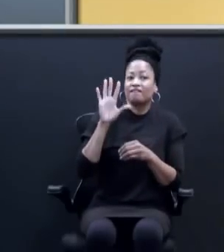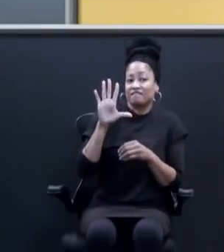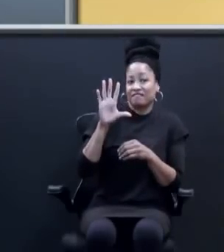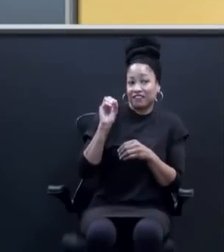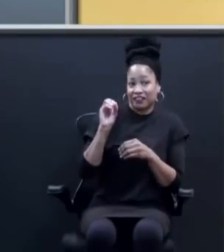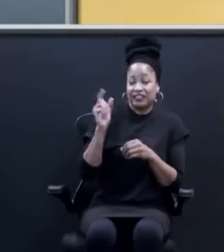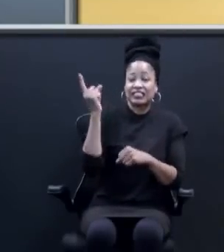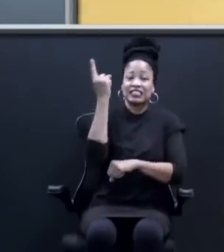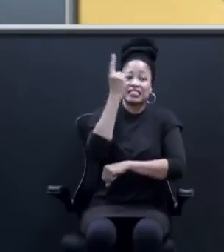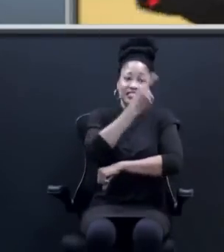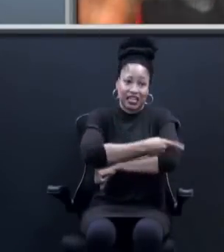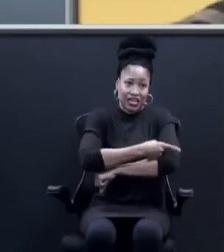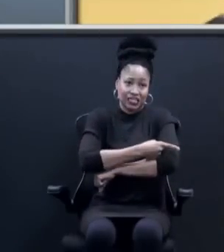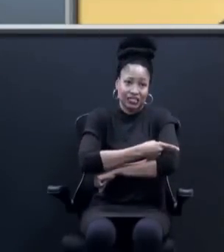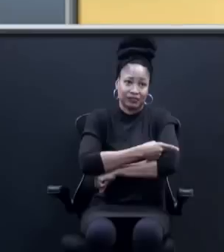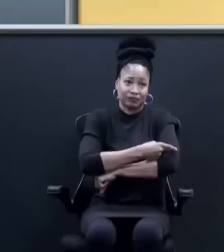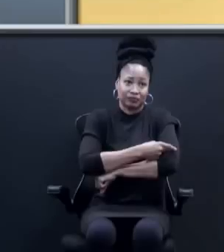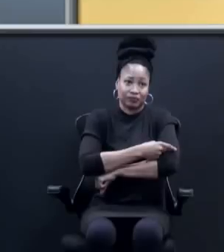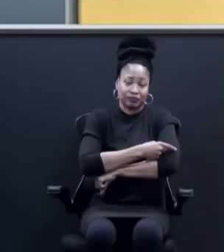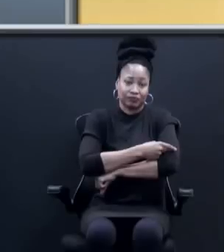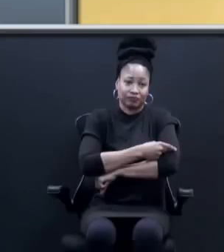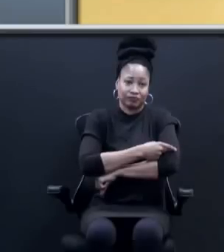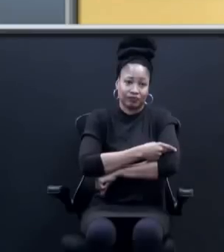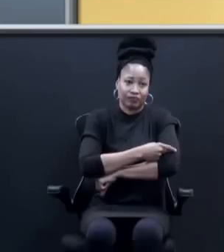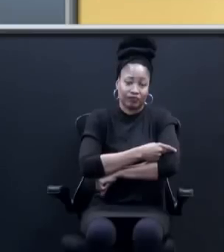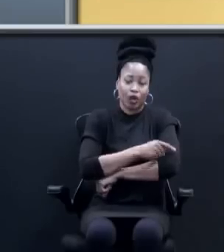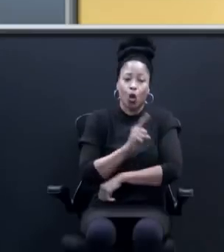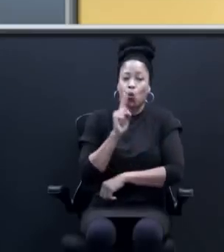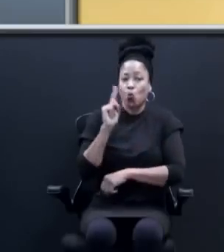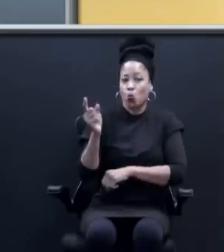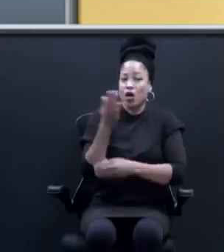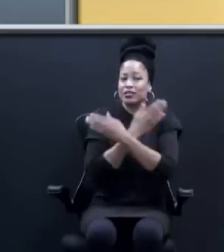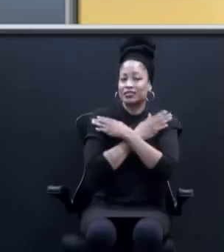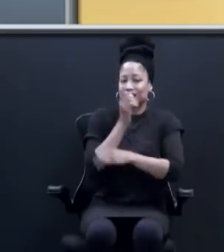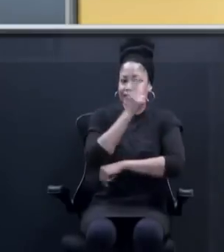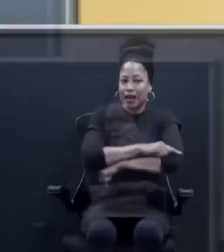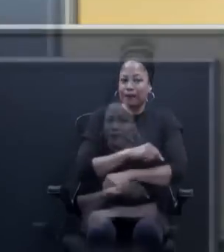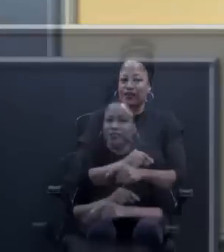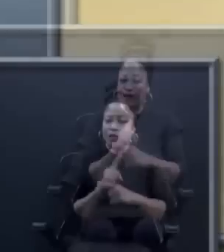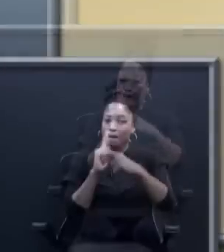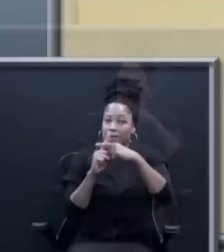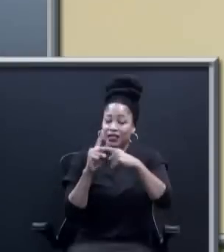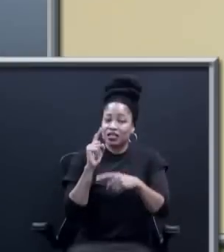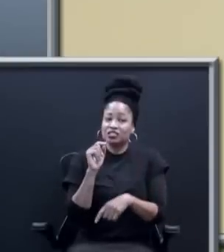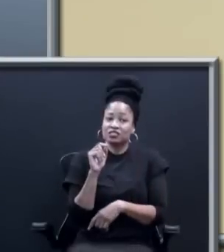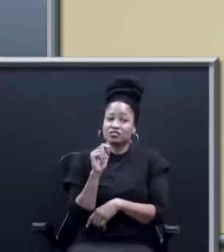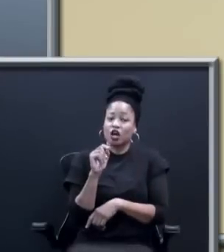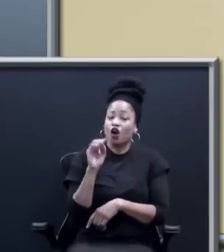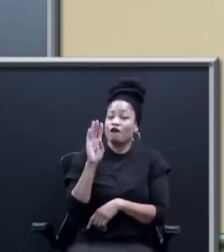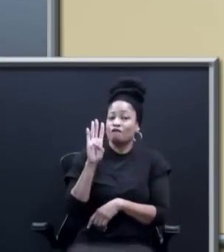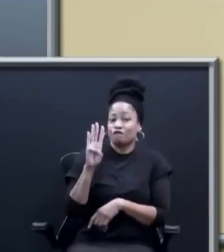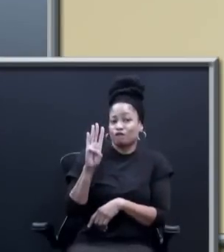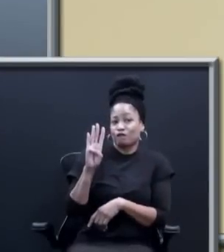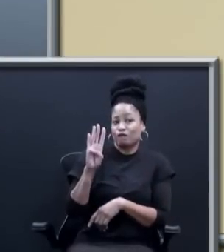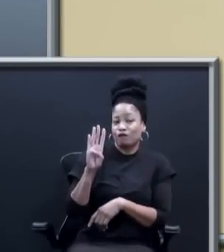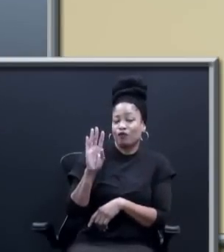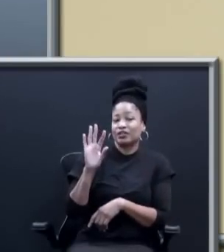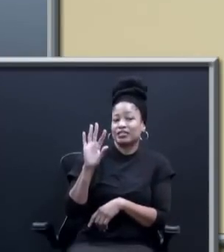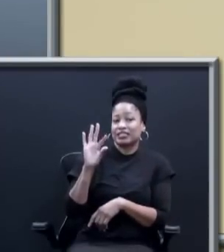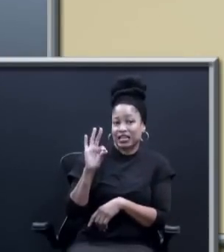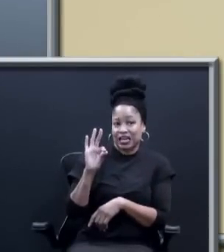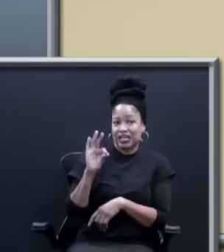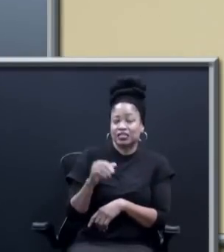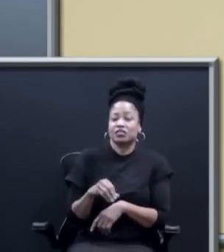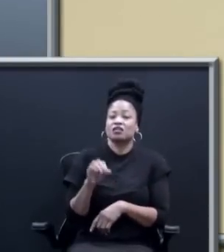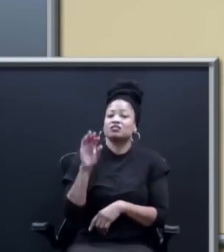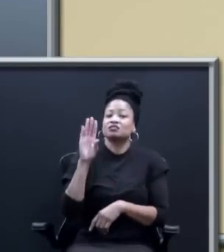1, go 7 Sabbaths plus 1, that's 50 days. Go ahead and read. And ye shall offer a new meat offering unto the Lord. And you're going to offer a new meat